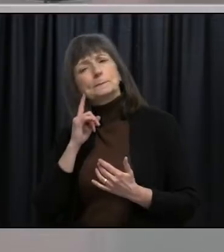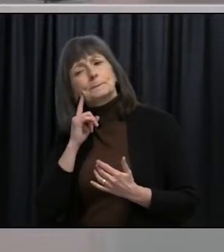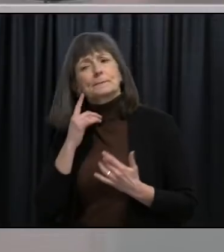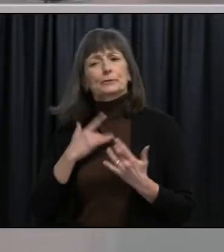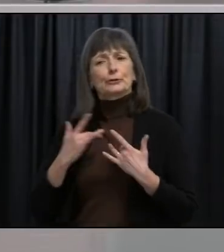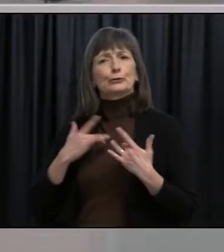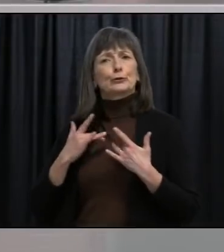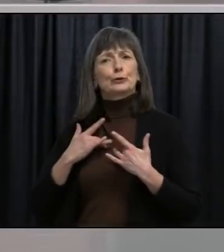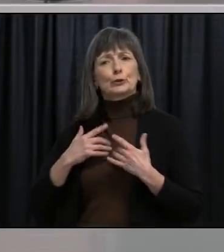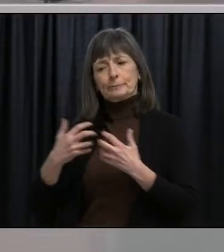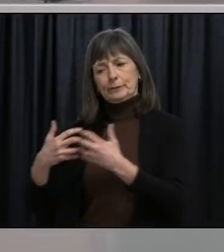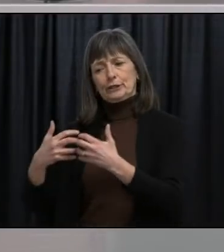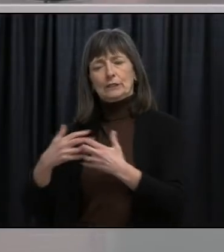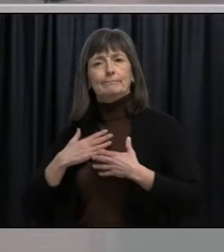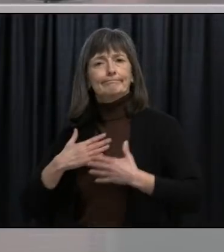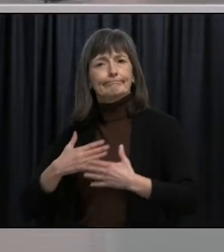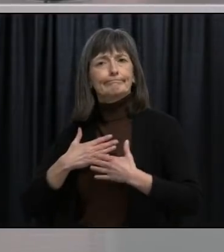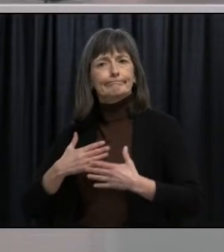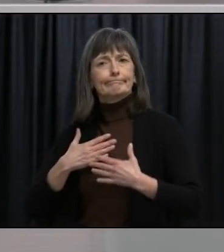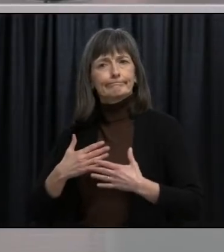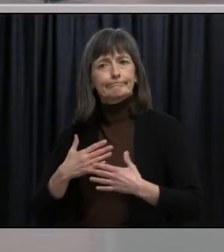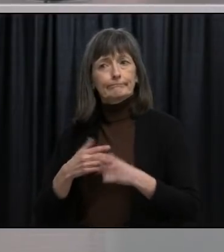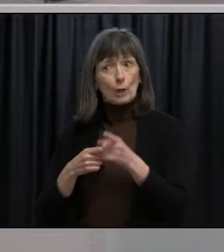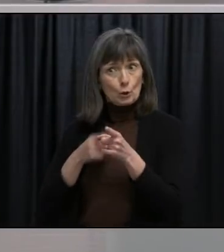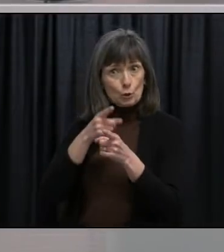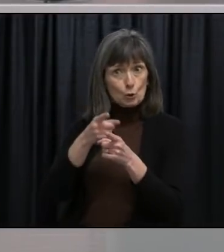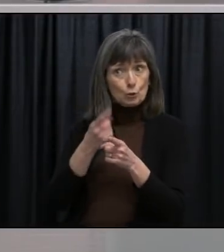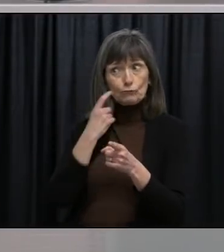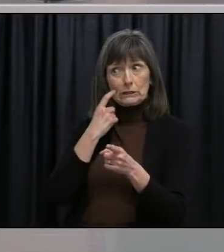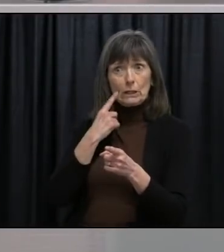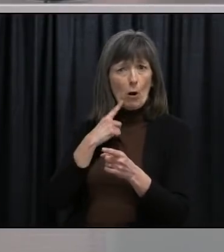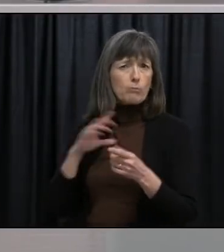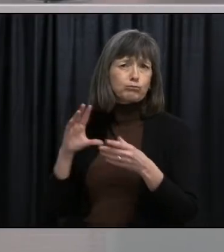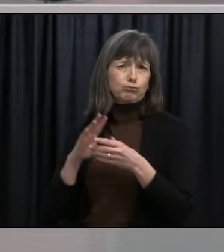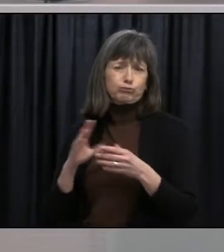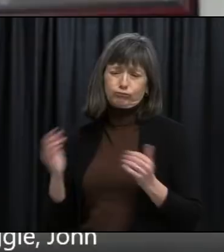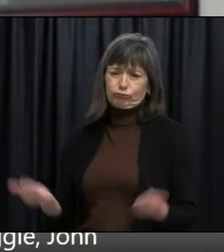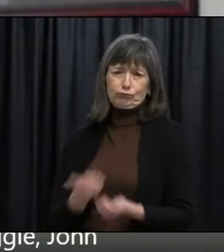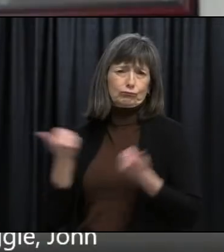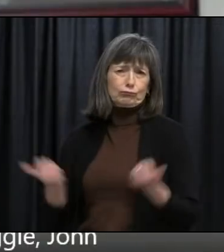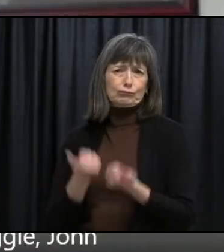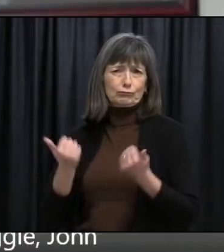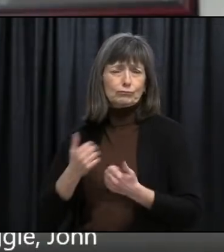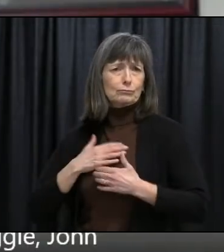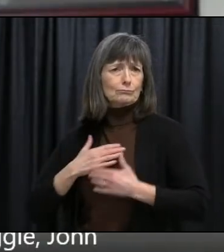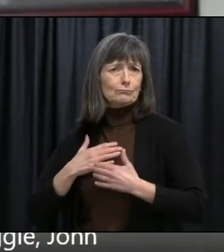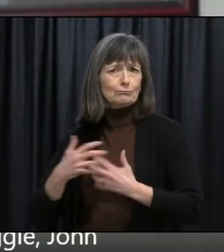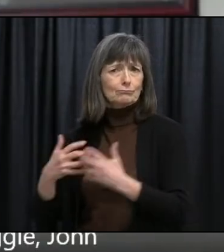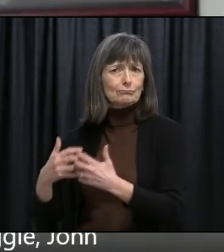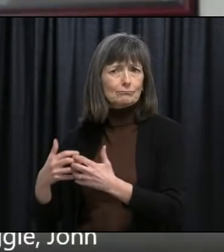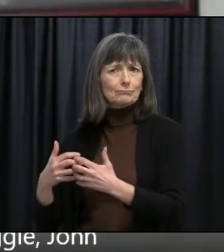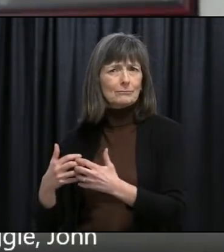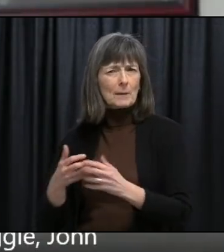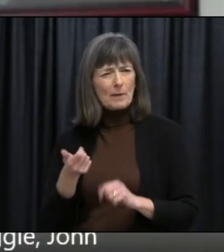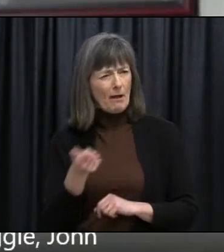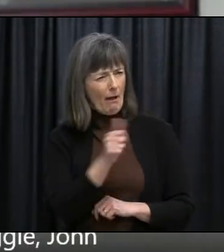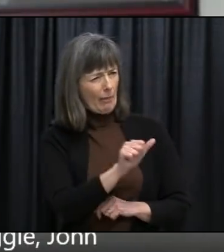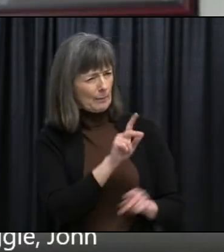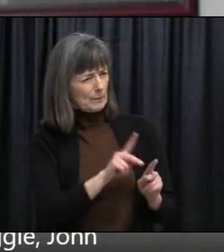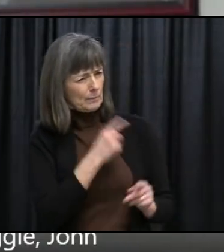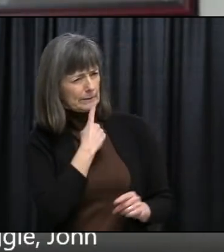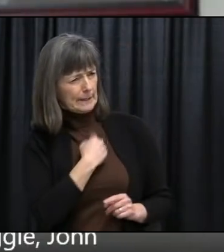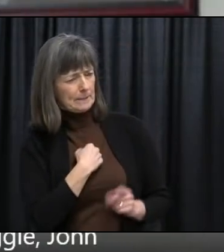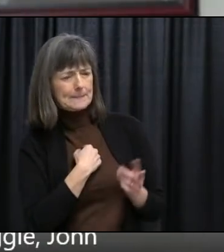mentioned on a few occasions now that we have quite enough ventilators. I think that more so now the concerns that I'm hearing are about